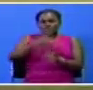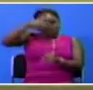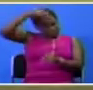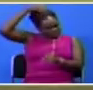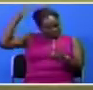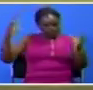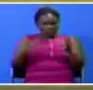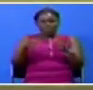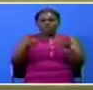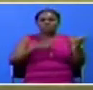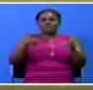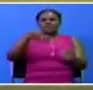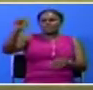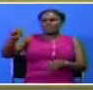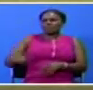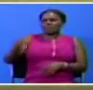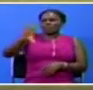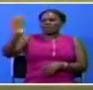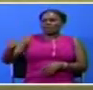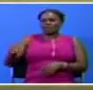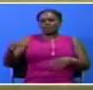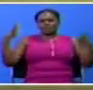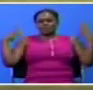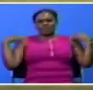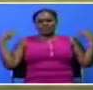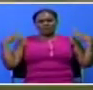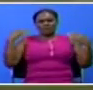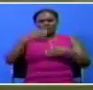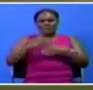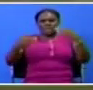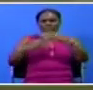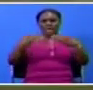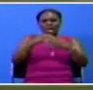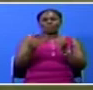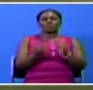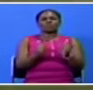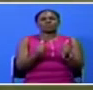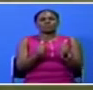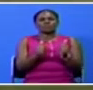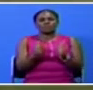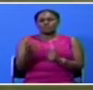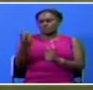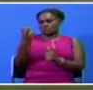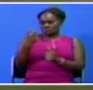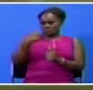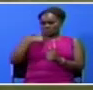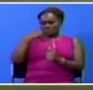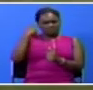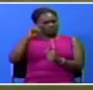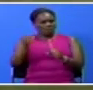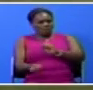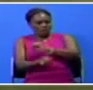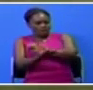will travel to South Africa for a training camp and play build-up matches. They look up to me for guidance, and also